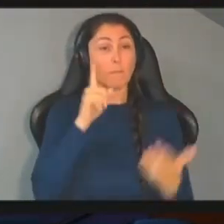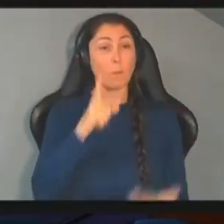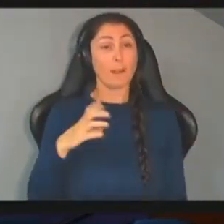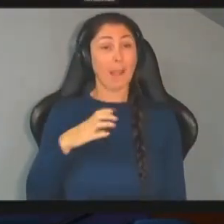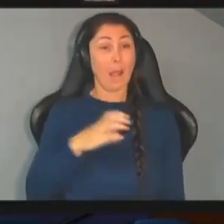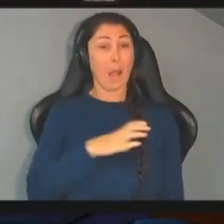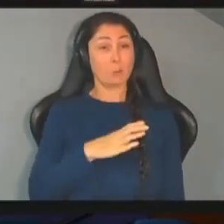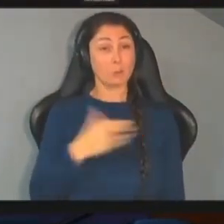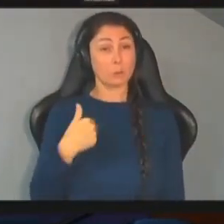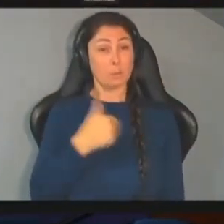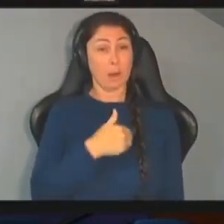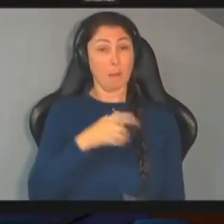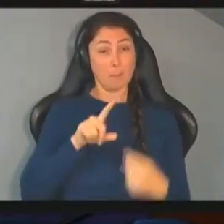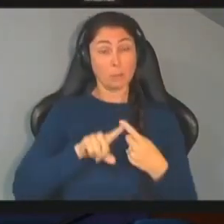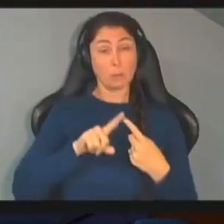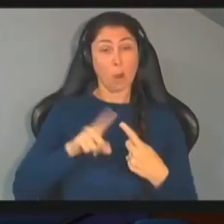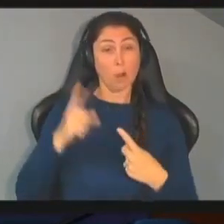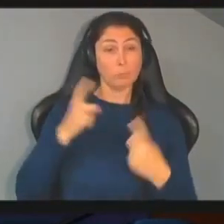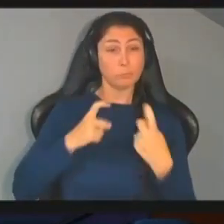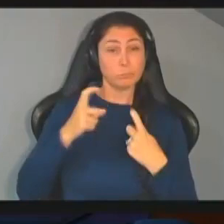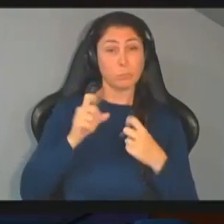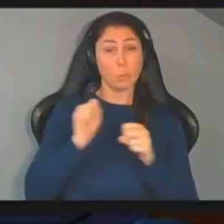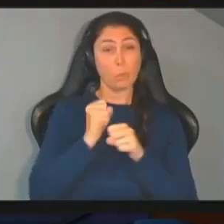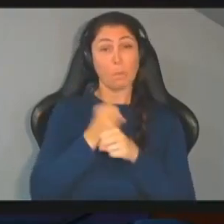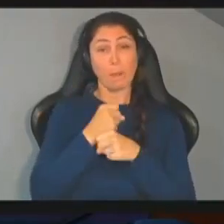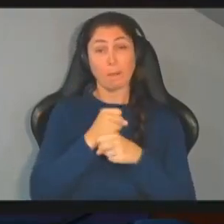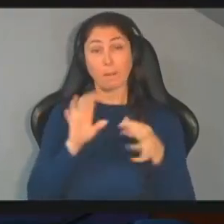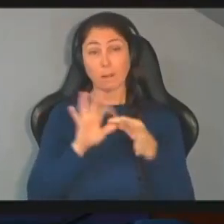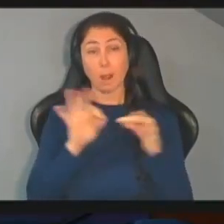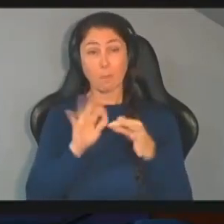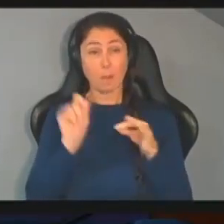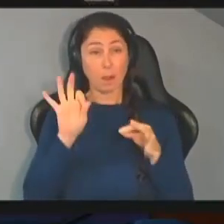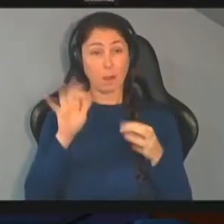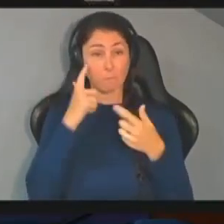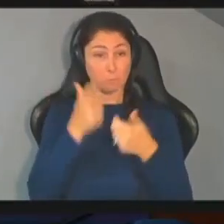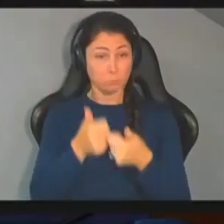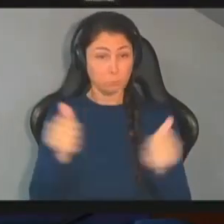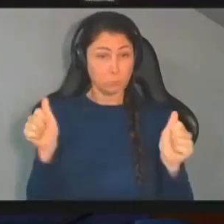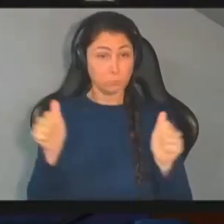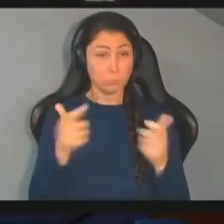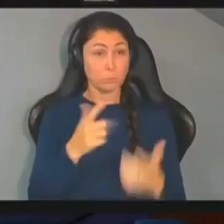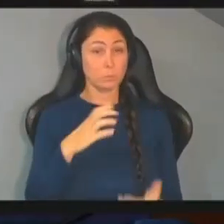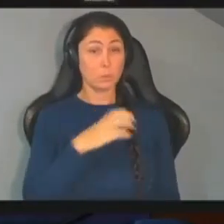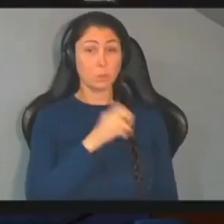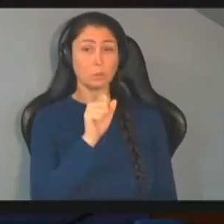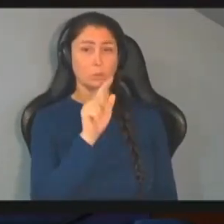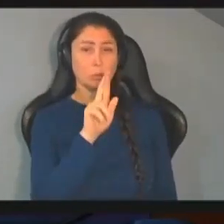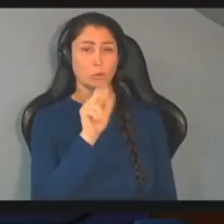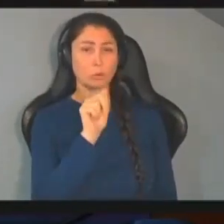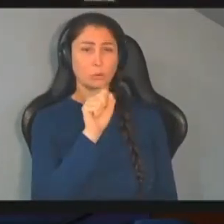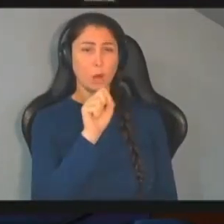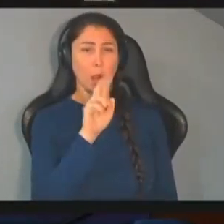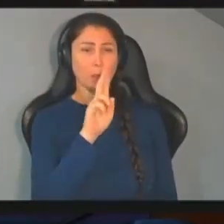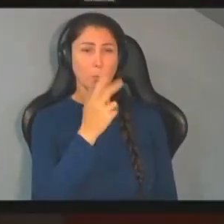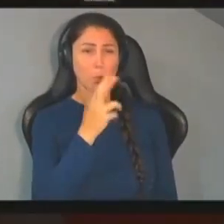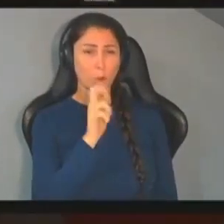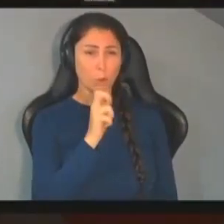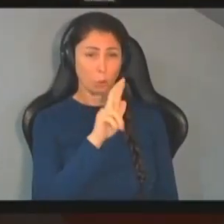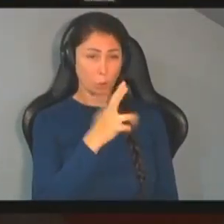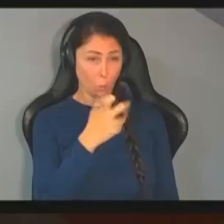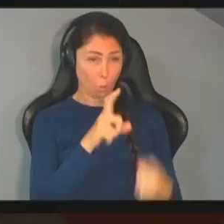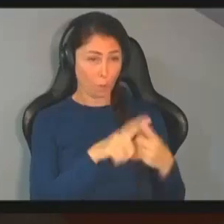to ask questions or make comment if they would so choose. Councilwoman Strasburger, is there anything you would wish to offer?